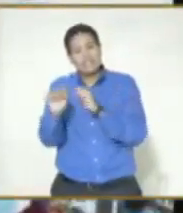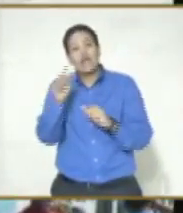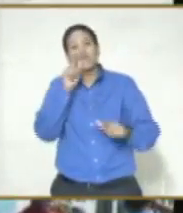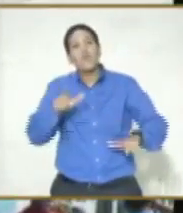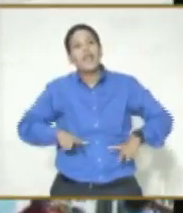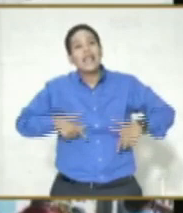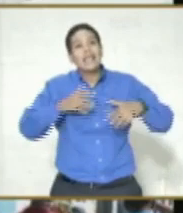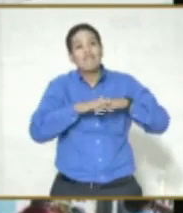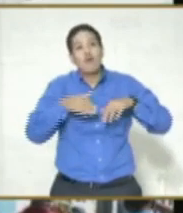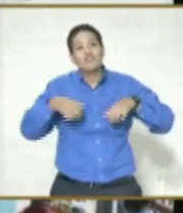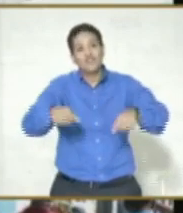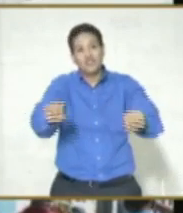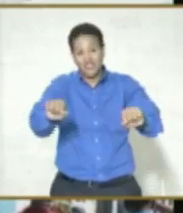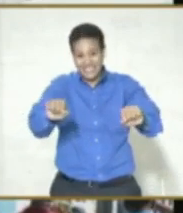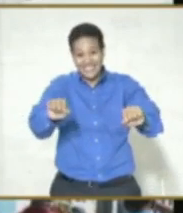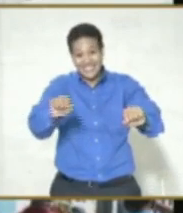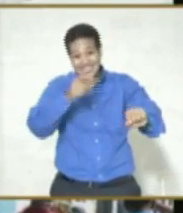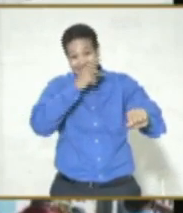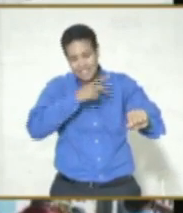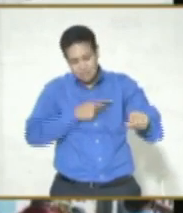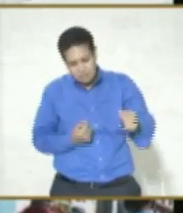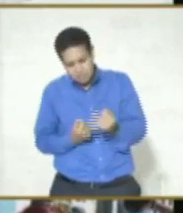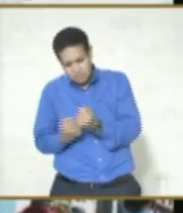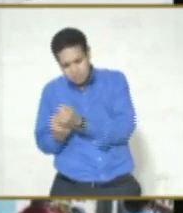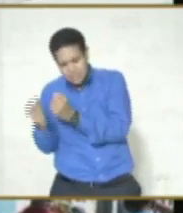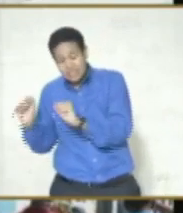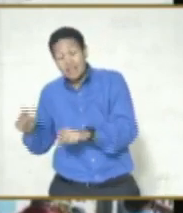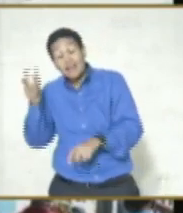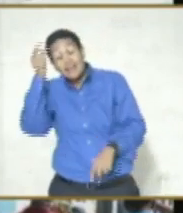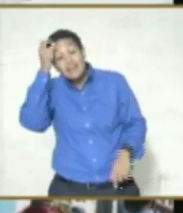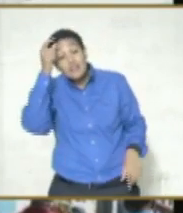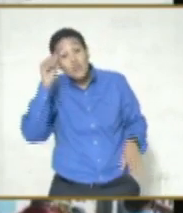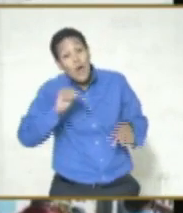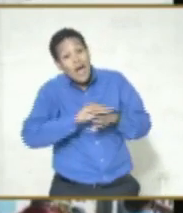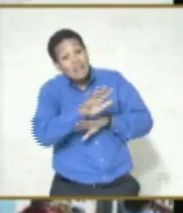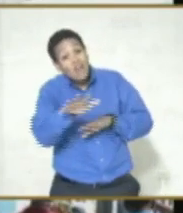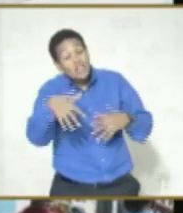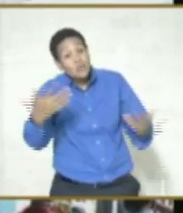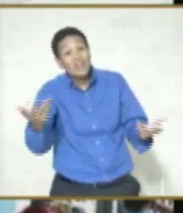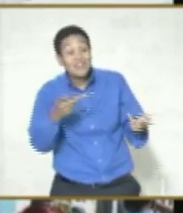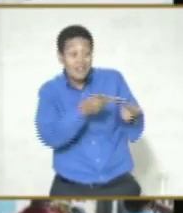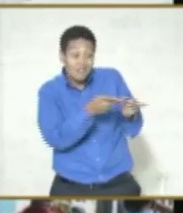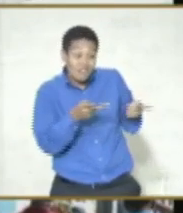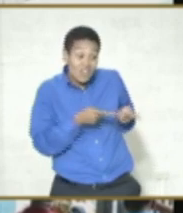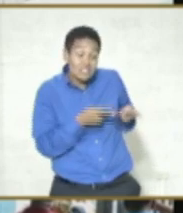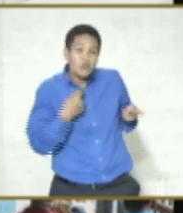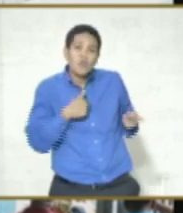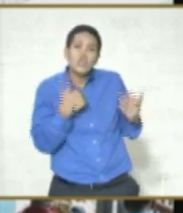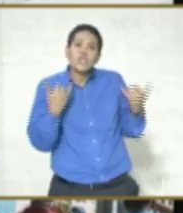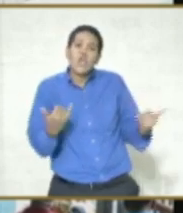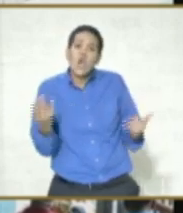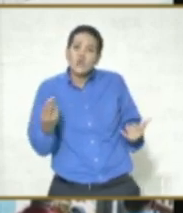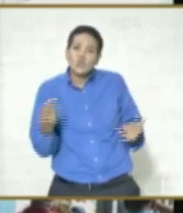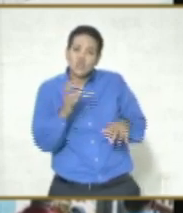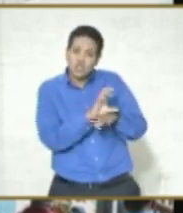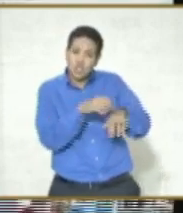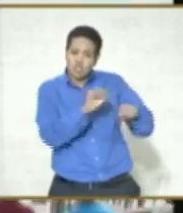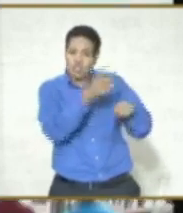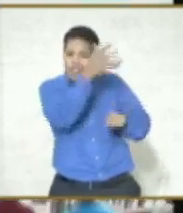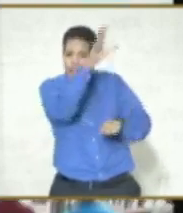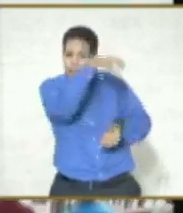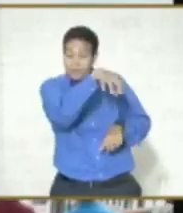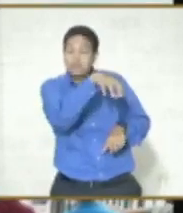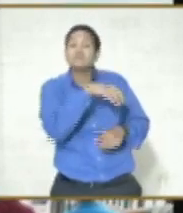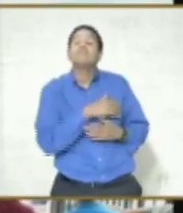the streets of the corporate area. And just to advise that the facility that we are now using